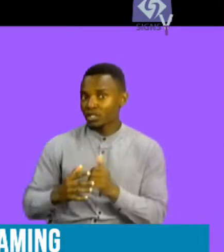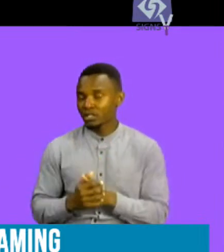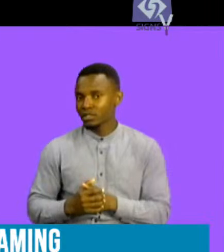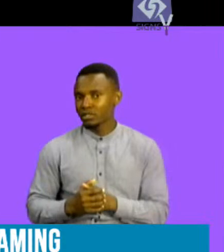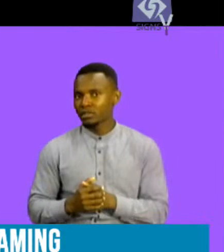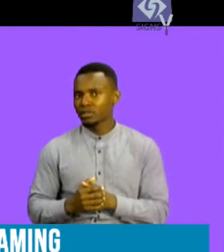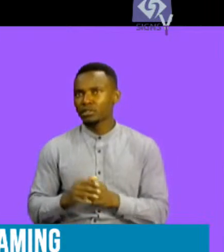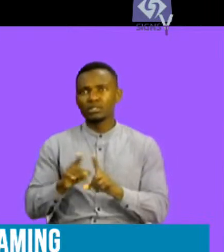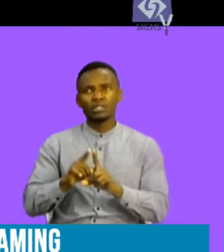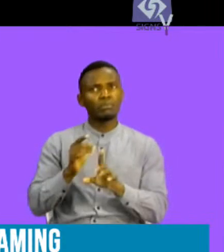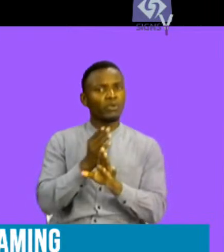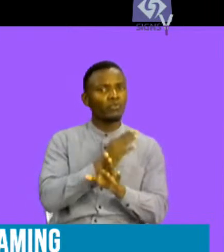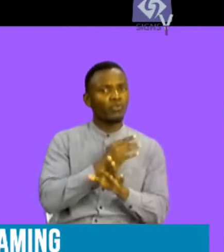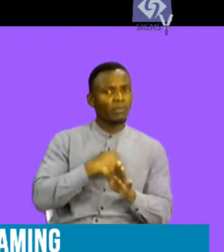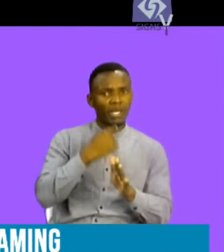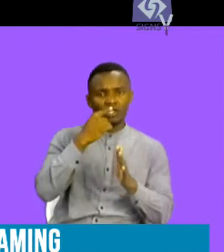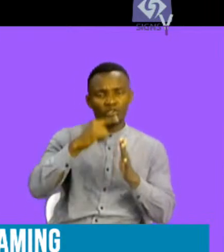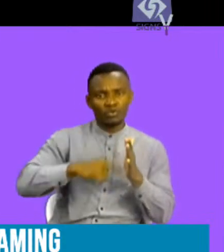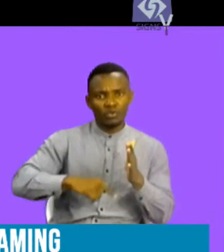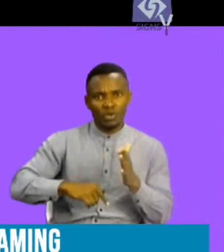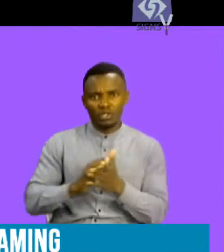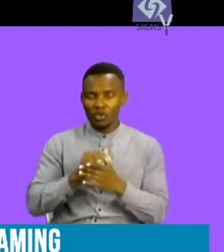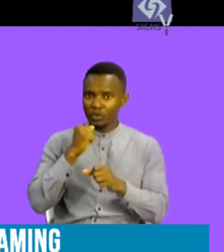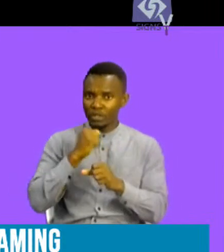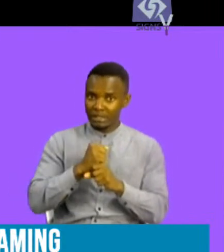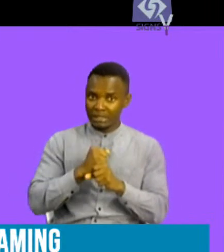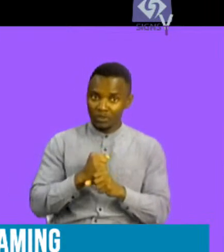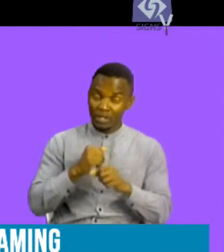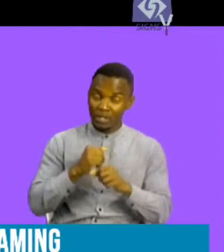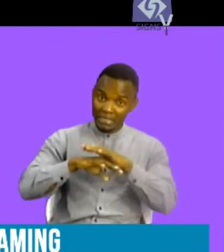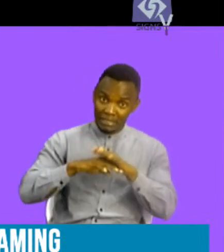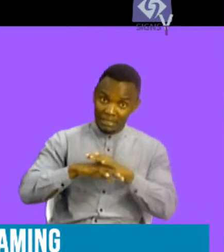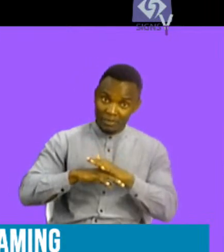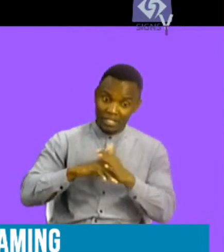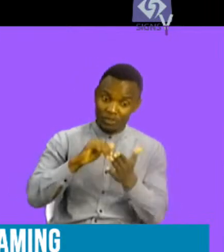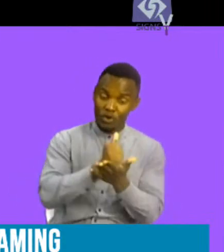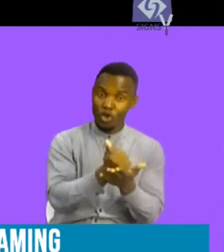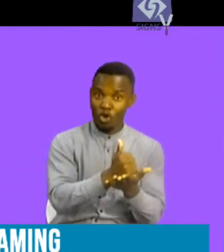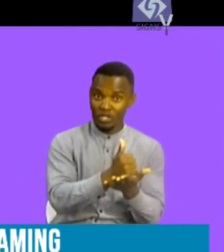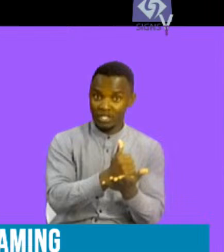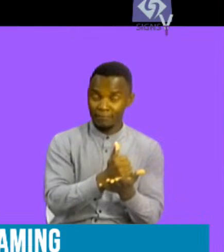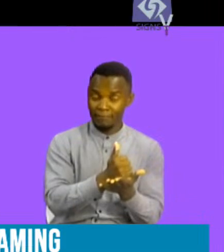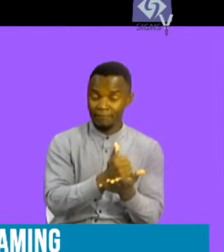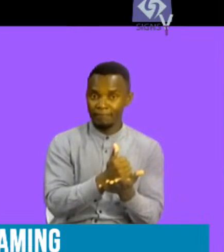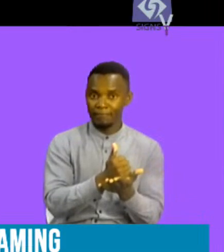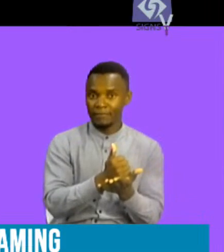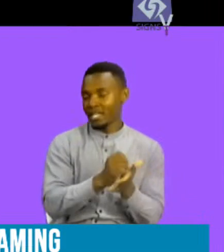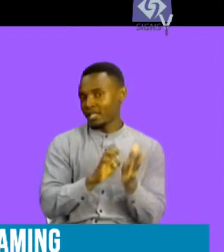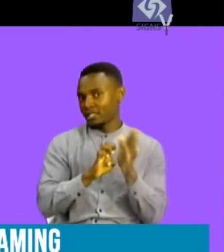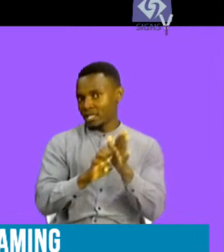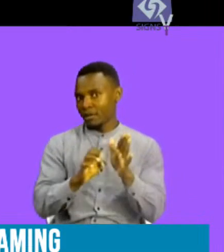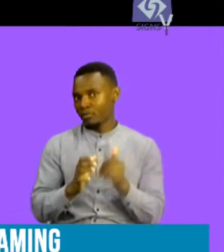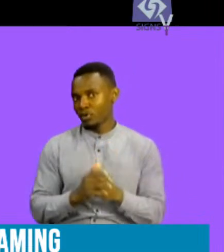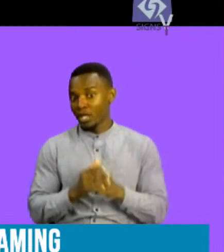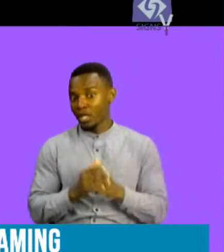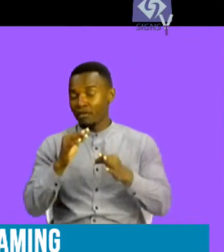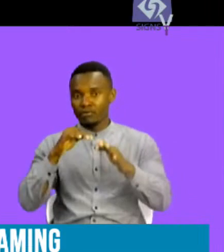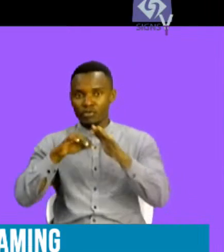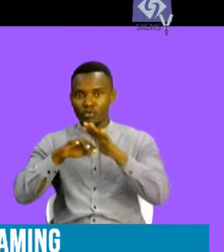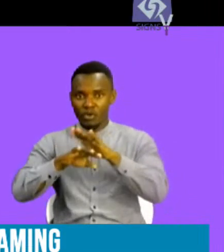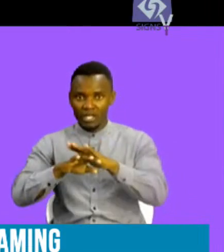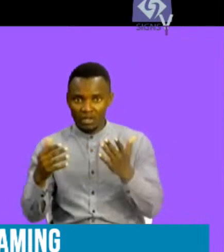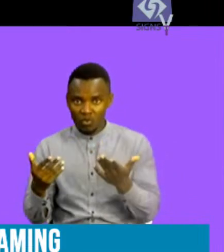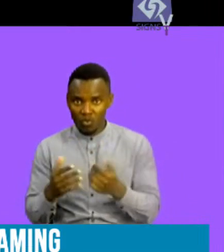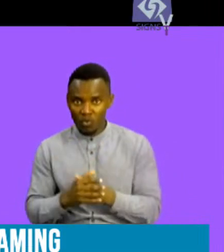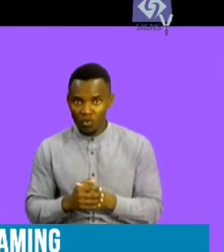told you we did mapping and accessibility audits to some of our facilities. So we find, for example, if you go to a maternity, we want